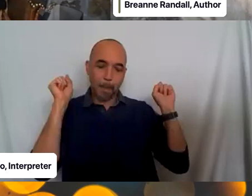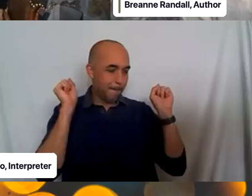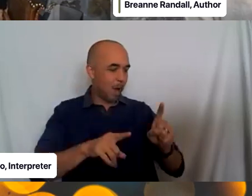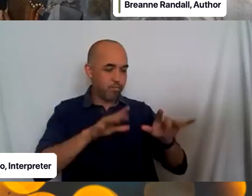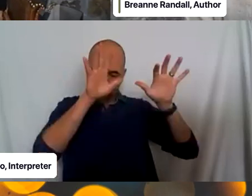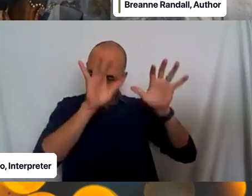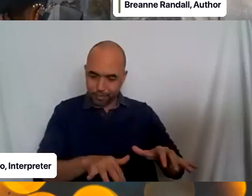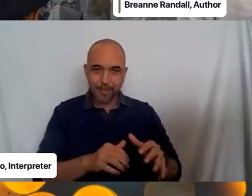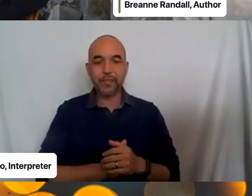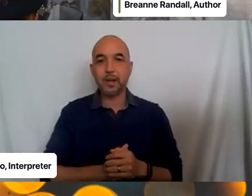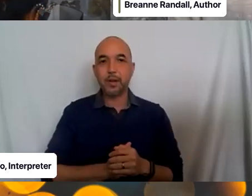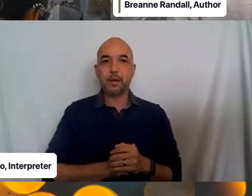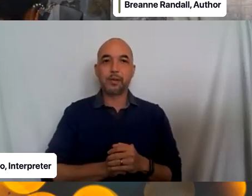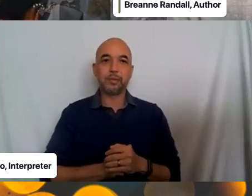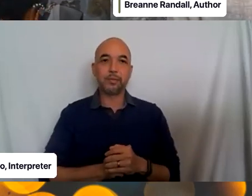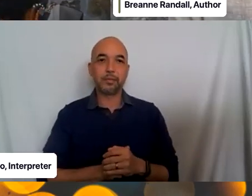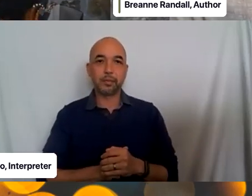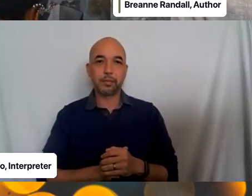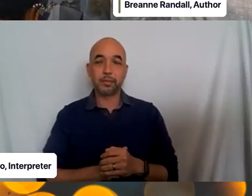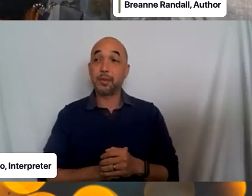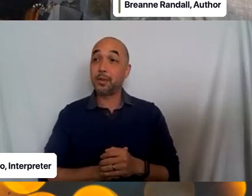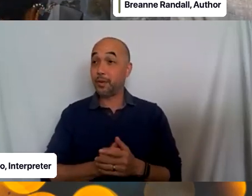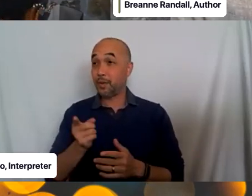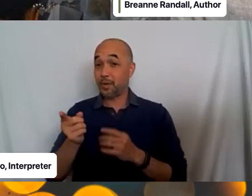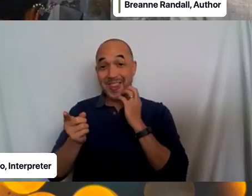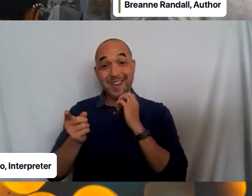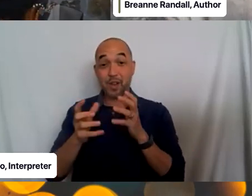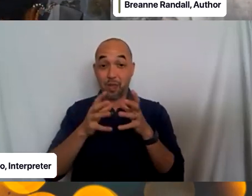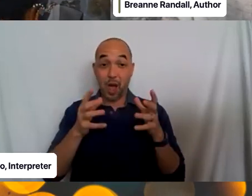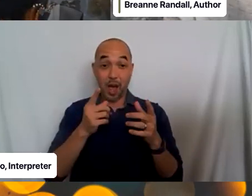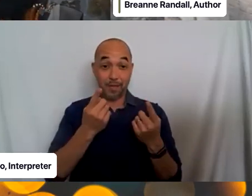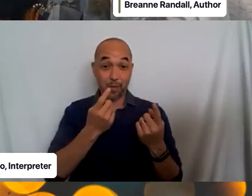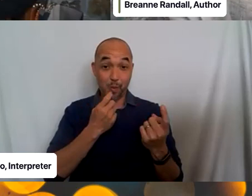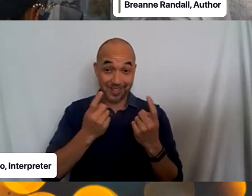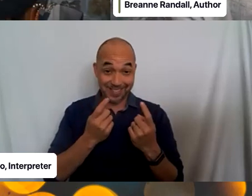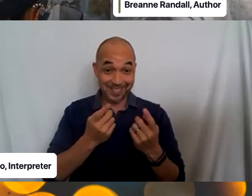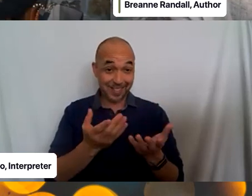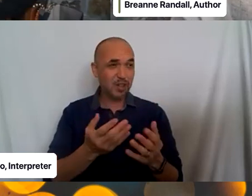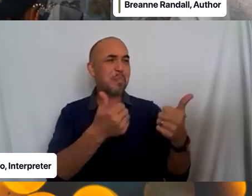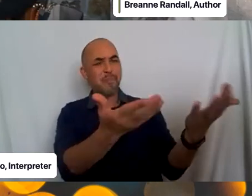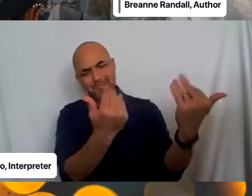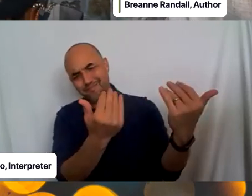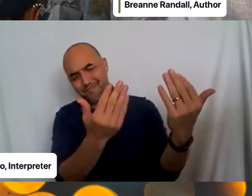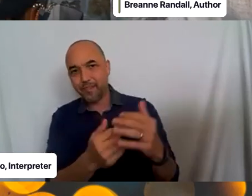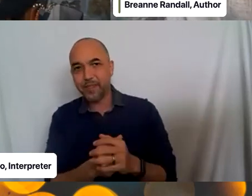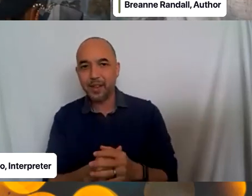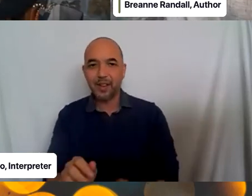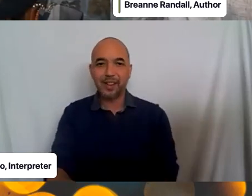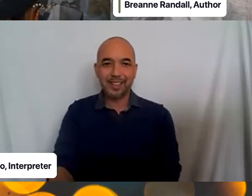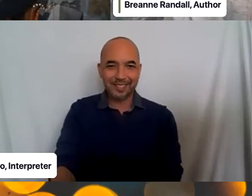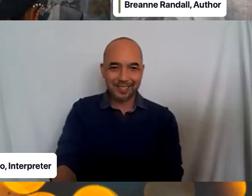love that. Well, you have a lot of questions. Okay, bring it. So I'm going to start